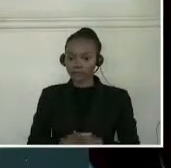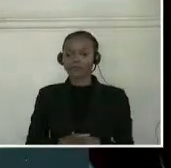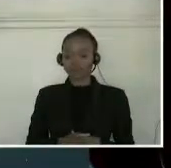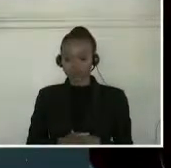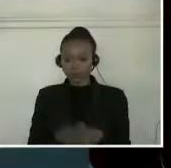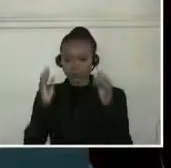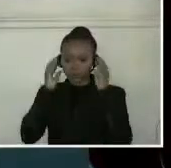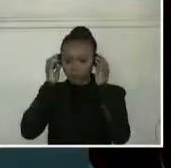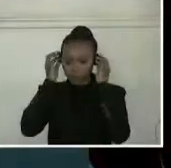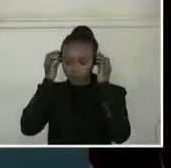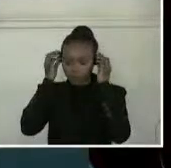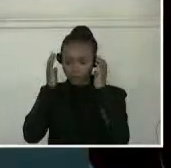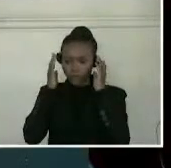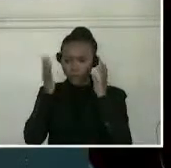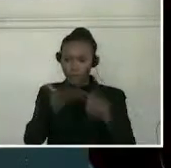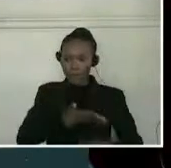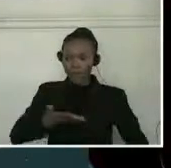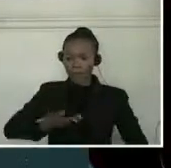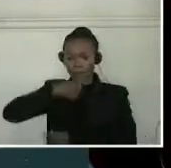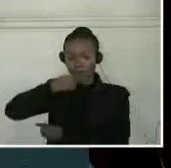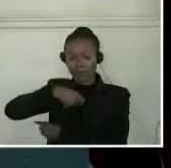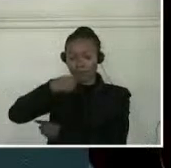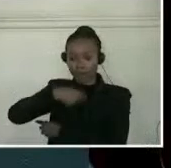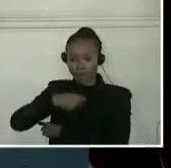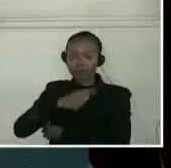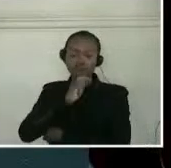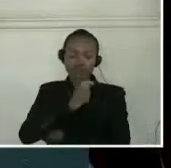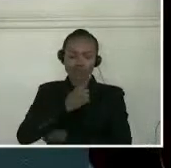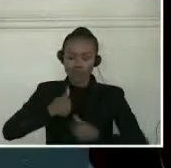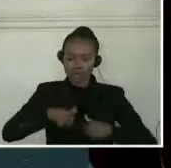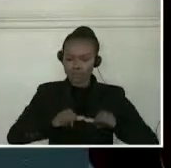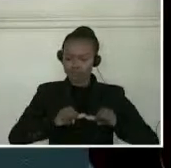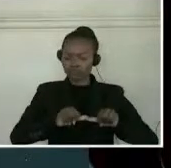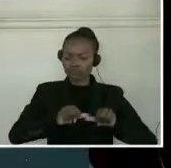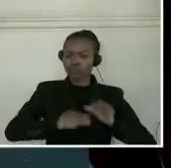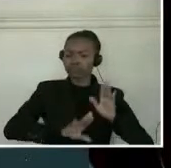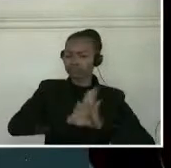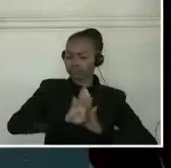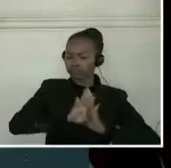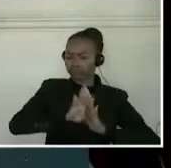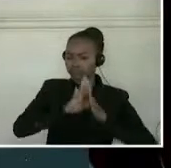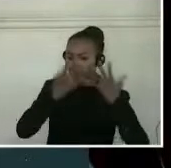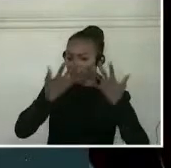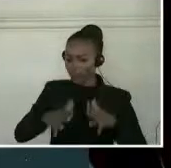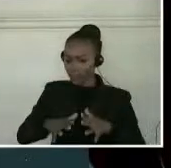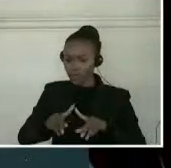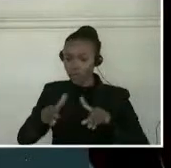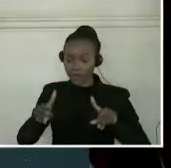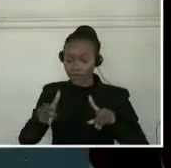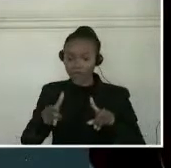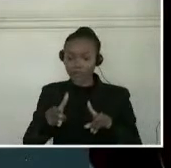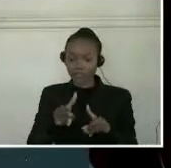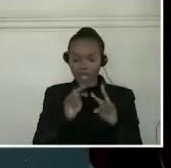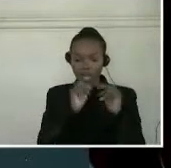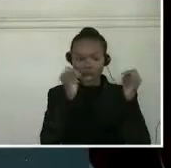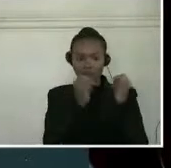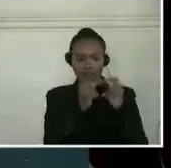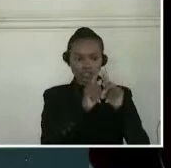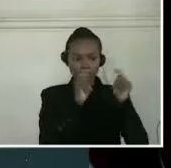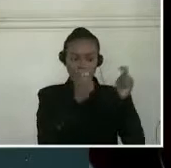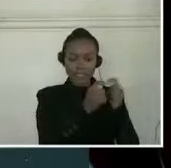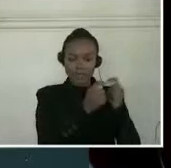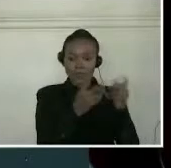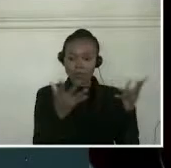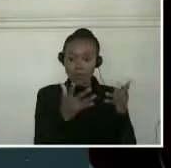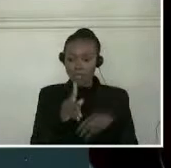made steady progress with the transformation of sport the composition of our national team at tokyo